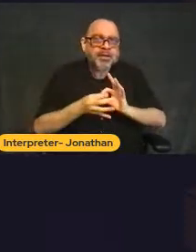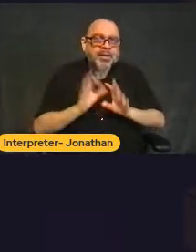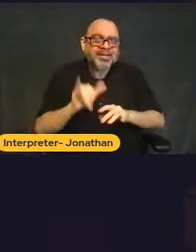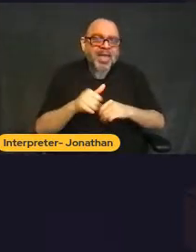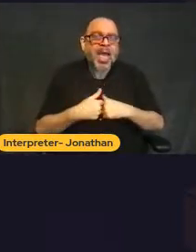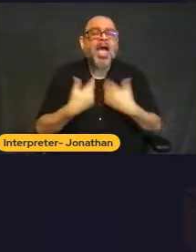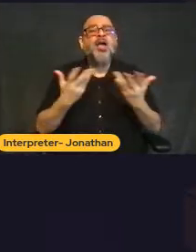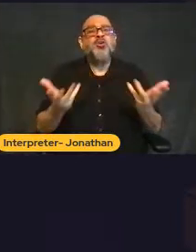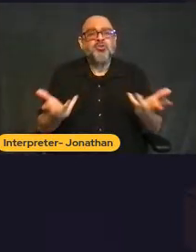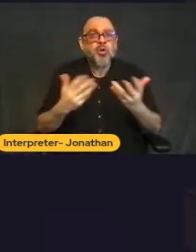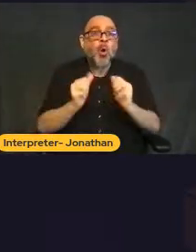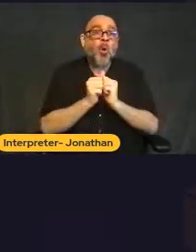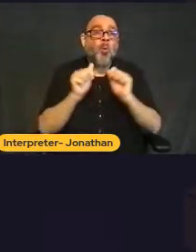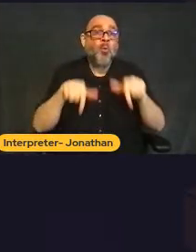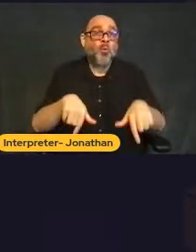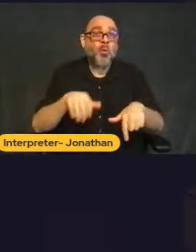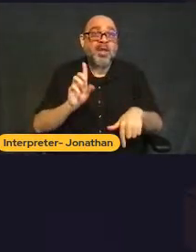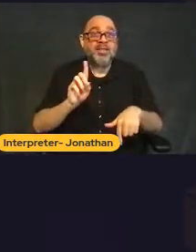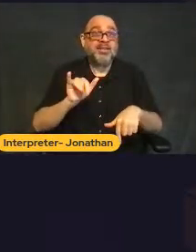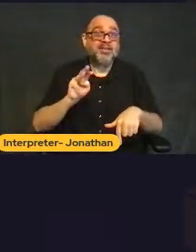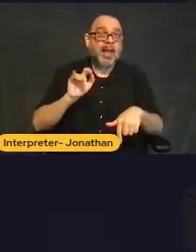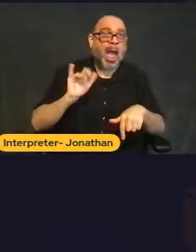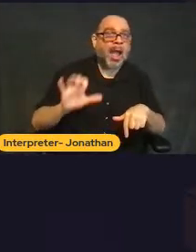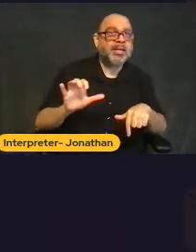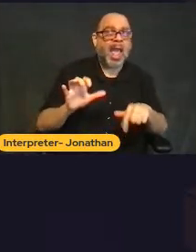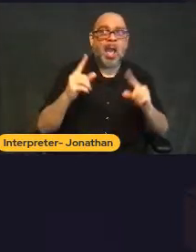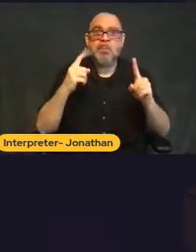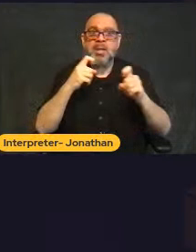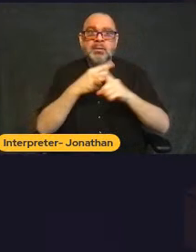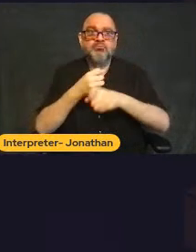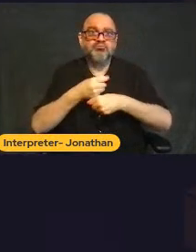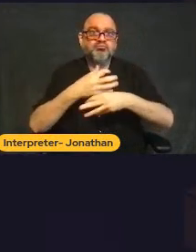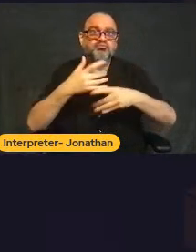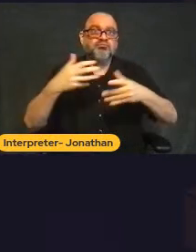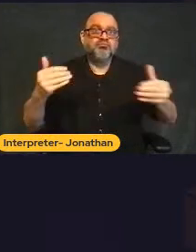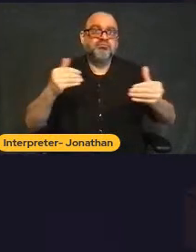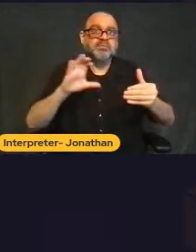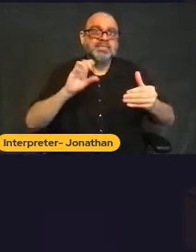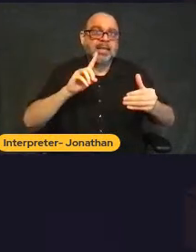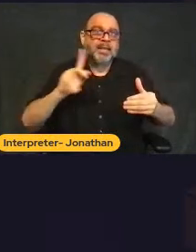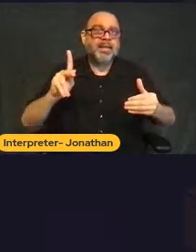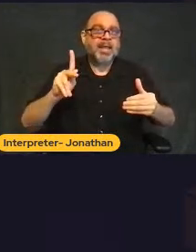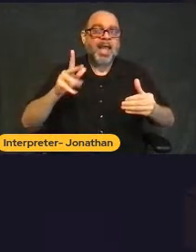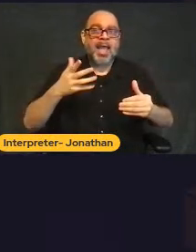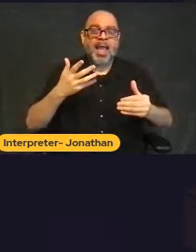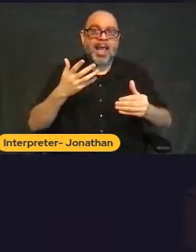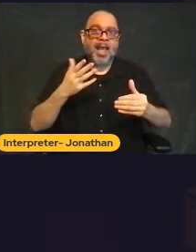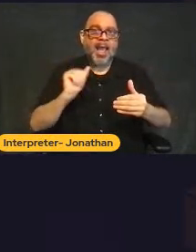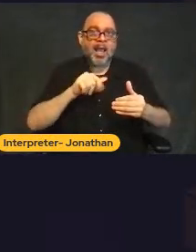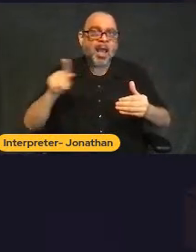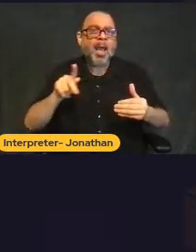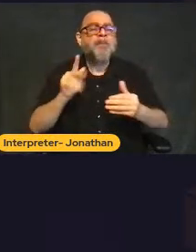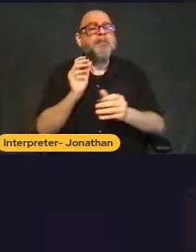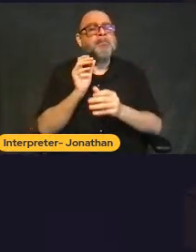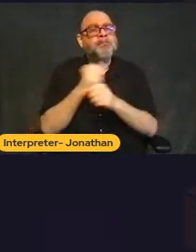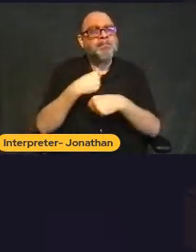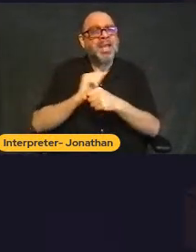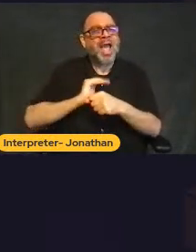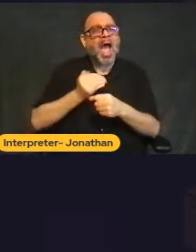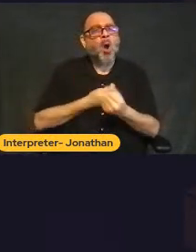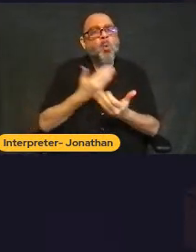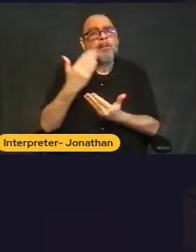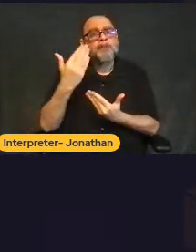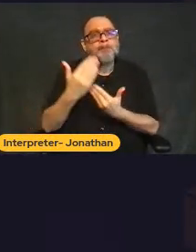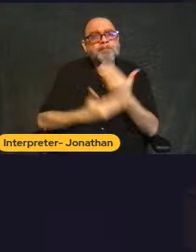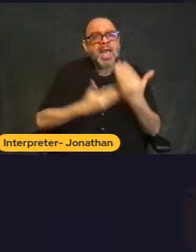and fast-growing nature of our CDK application, updating our manually created diagrams, it became